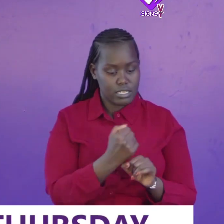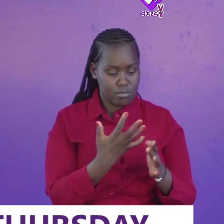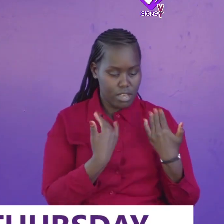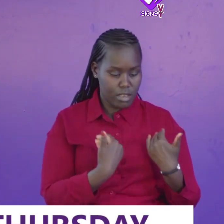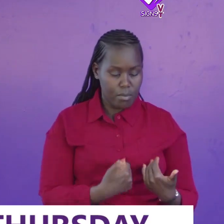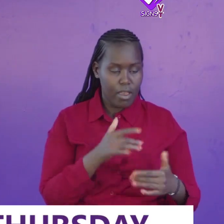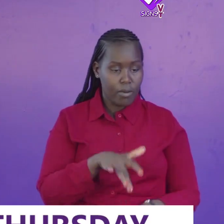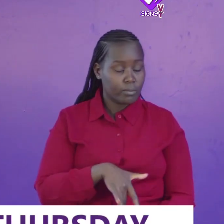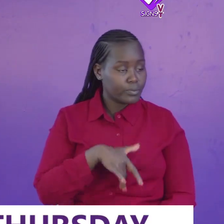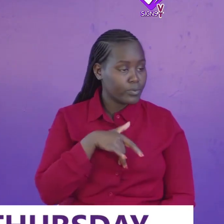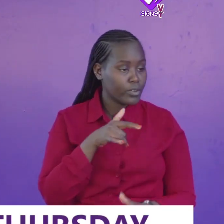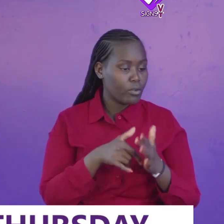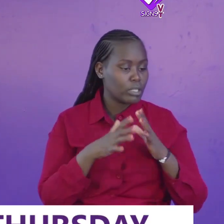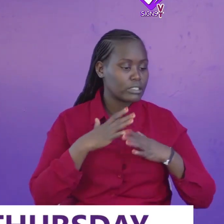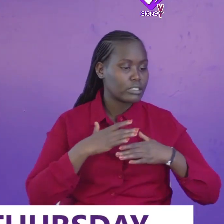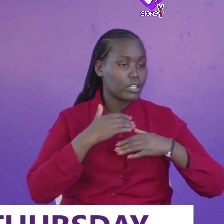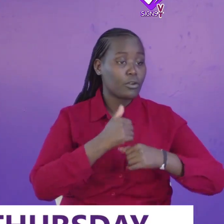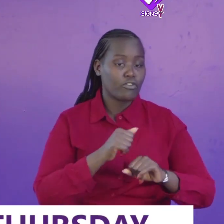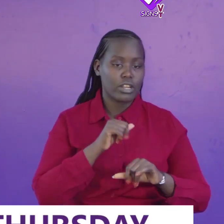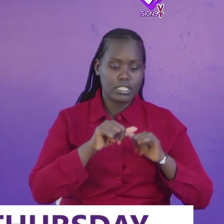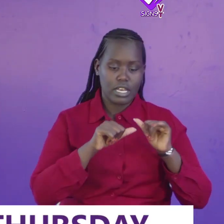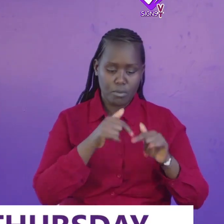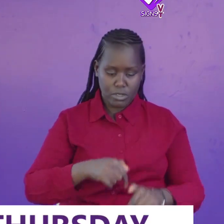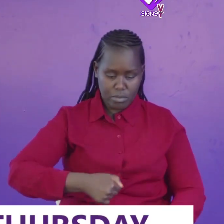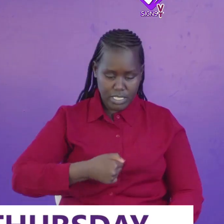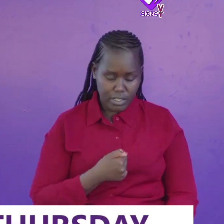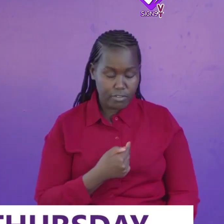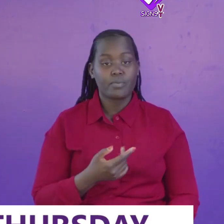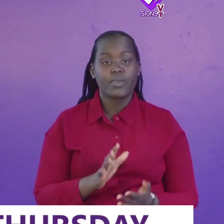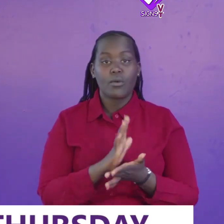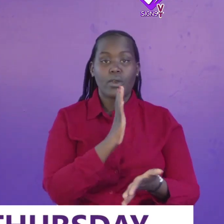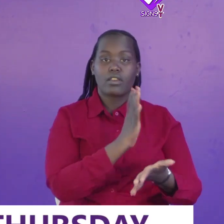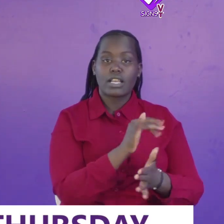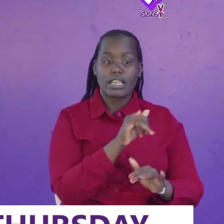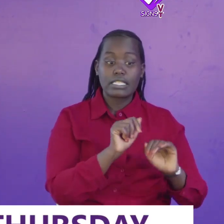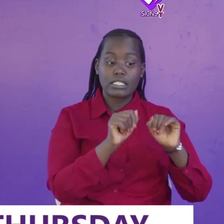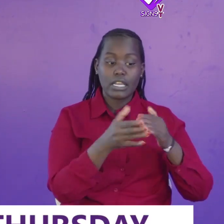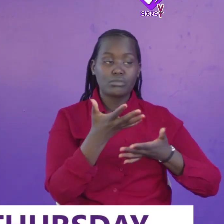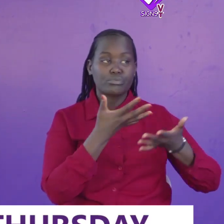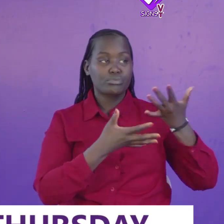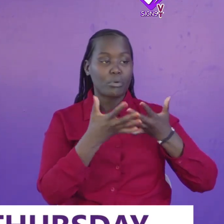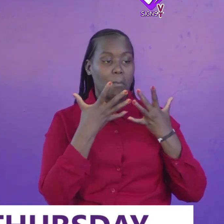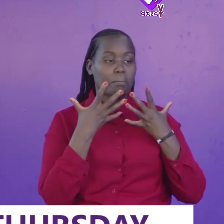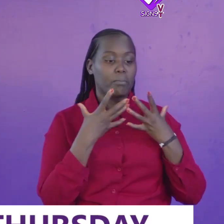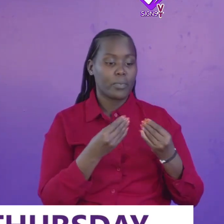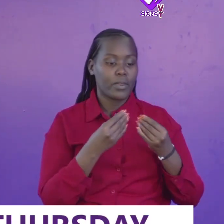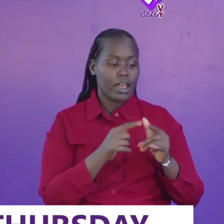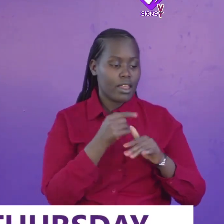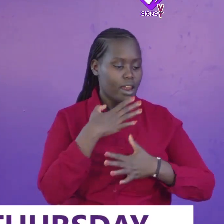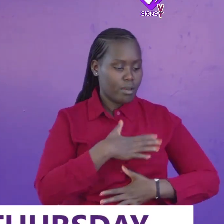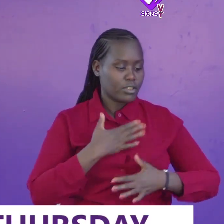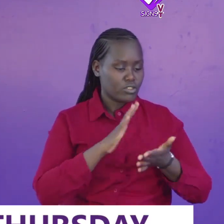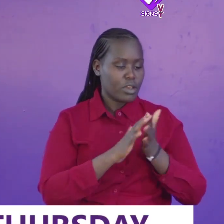me feel very confident about myself at this point, with the fact that I can easily interact with them, and I'm grateful to be part